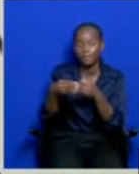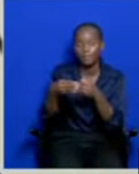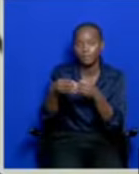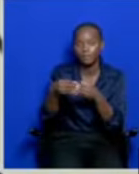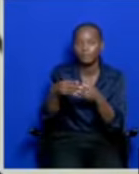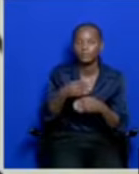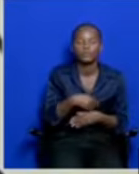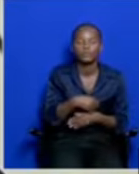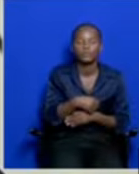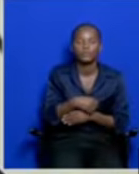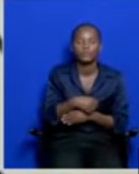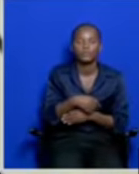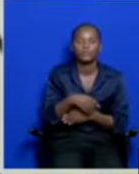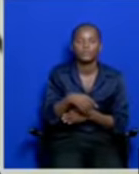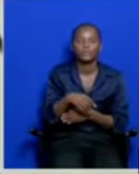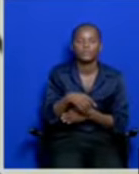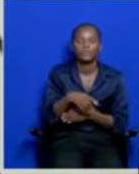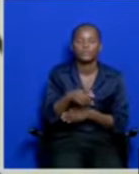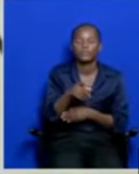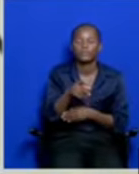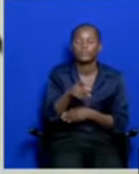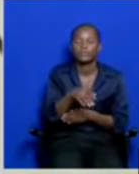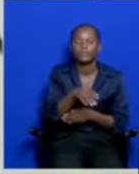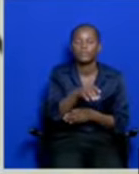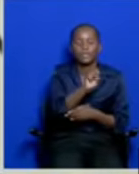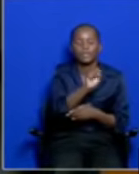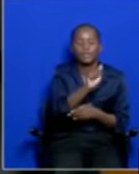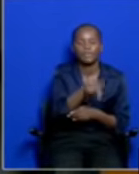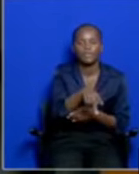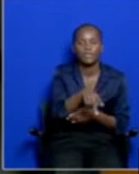vans, they don't keep those